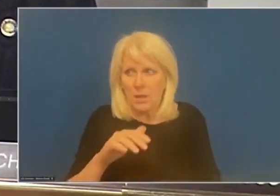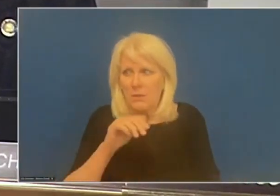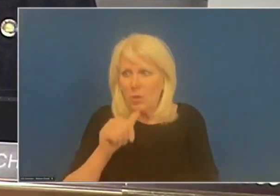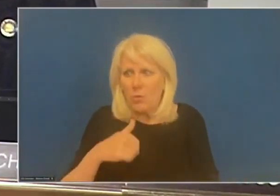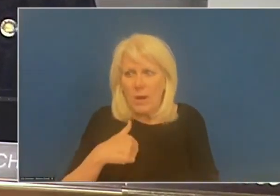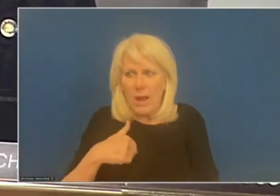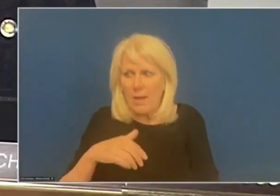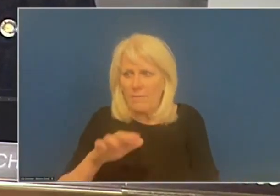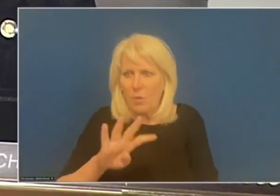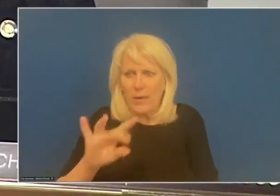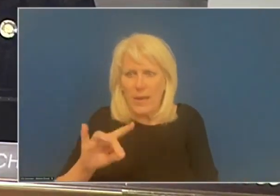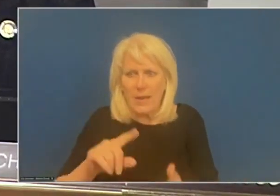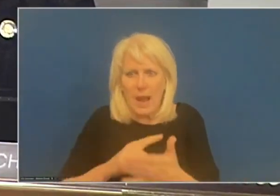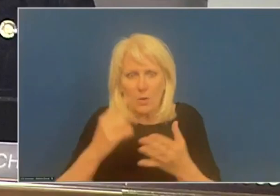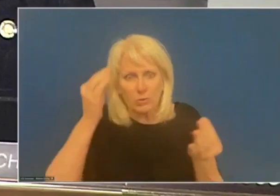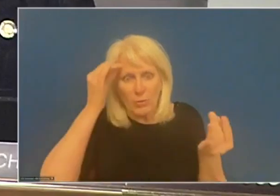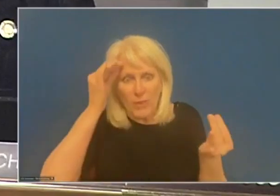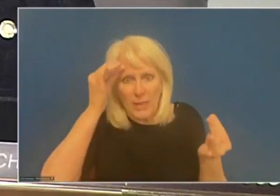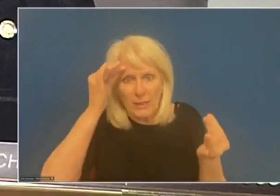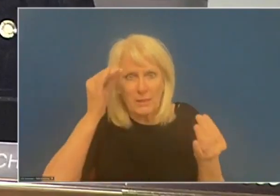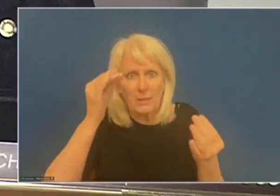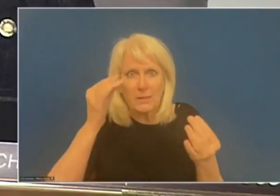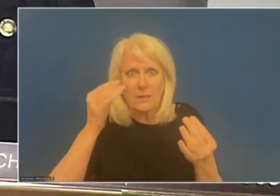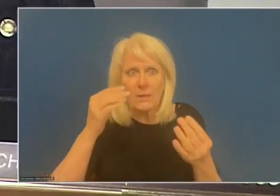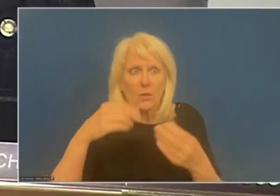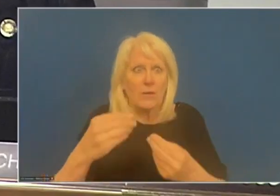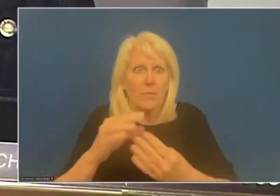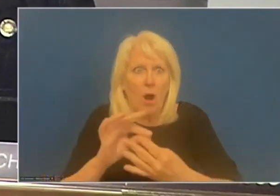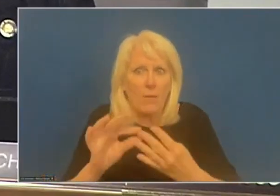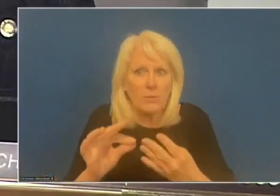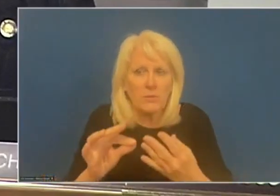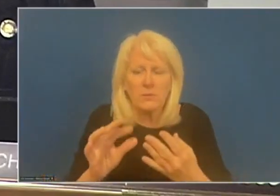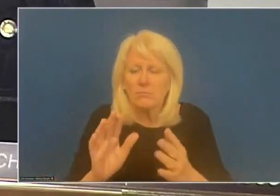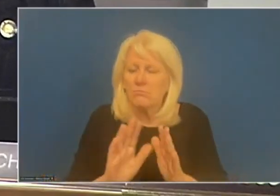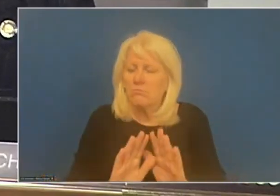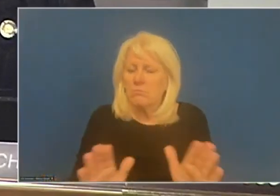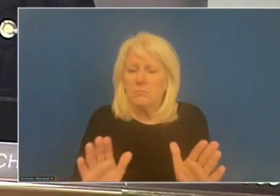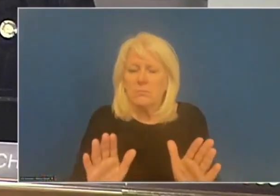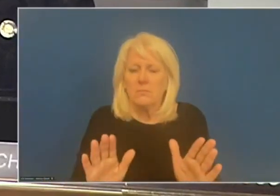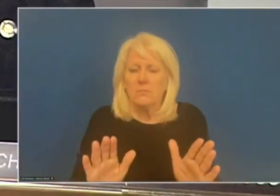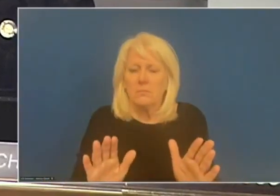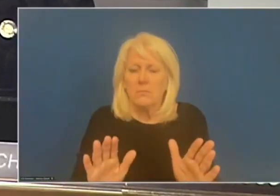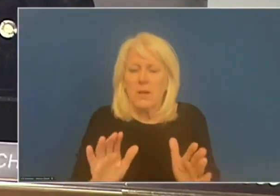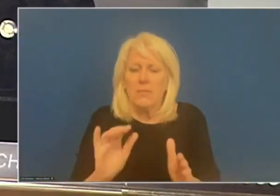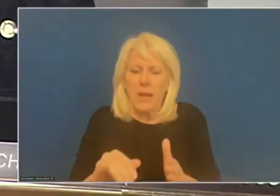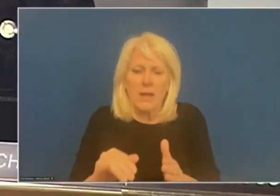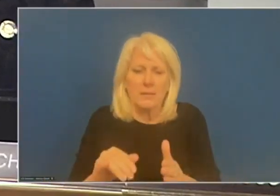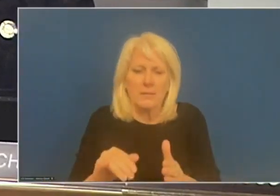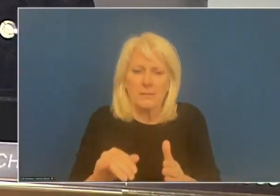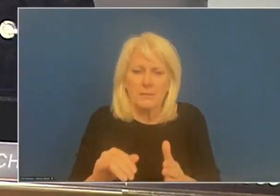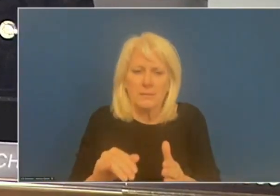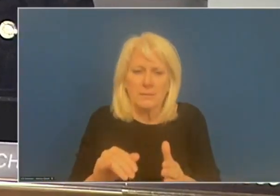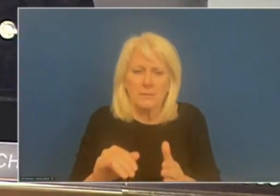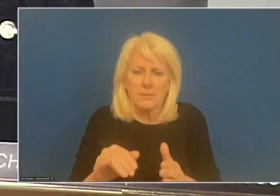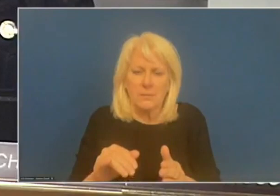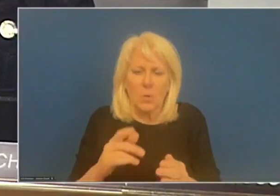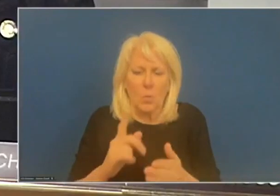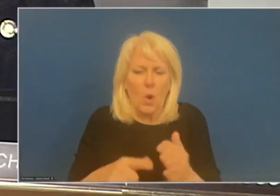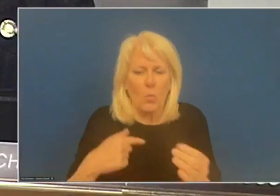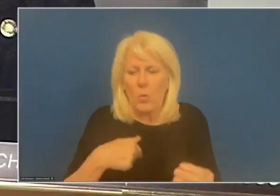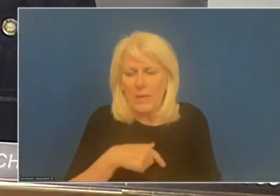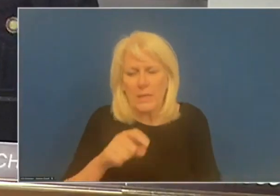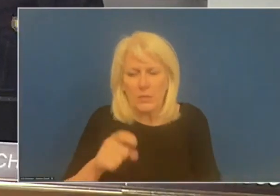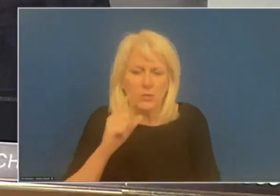think about and to be given her other options is the least we can do for her and for that unborn child.